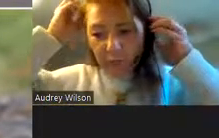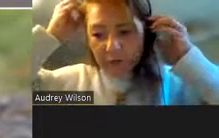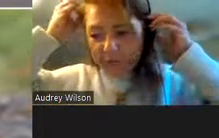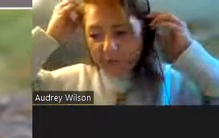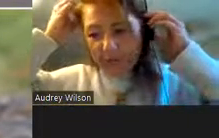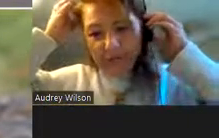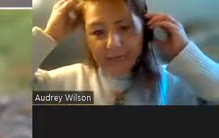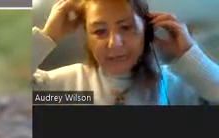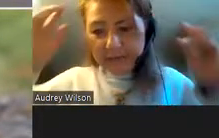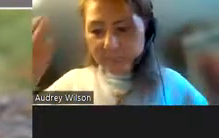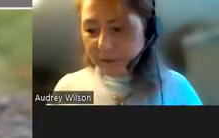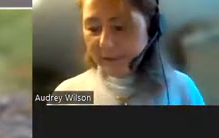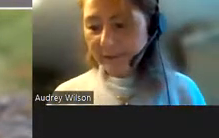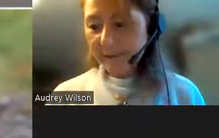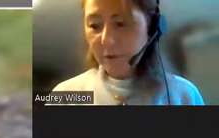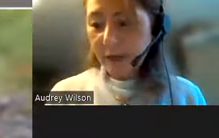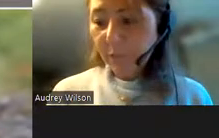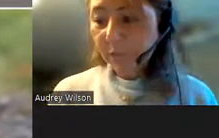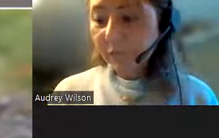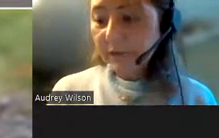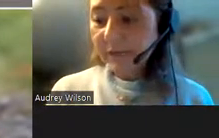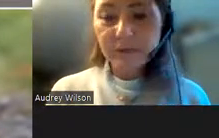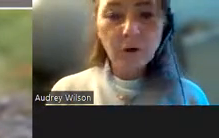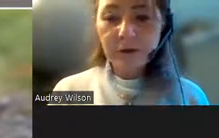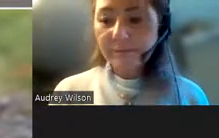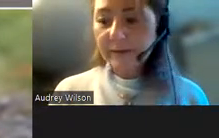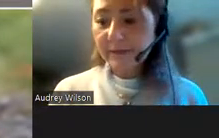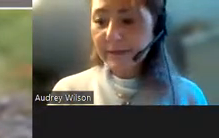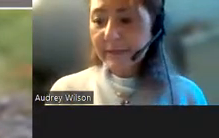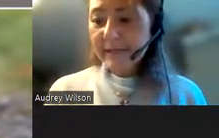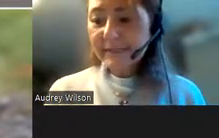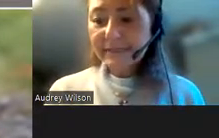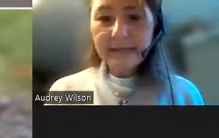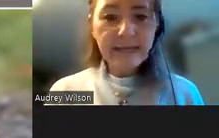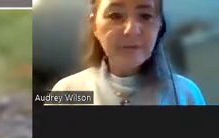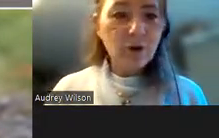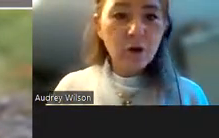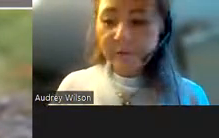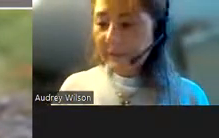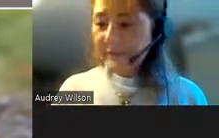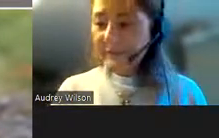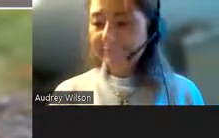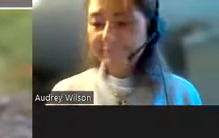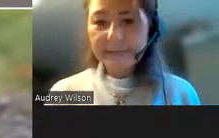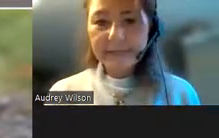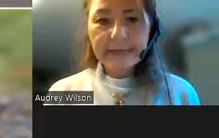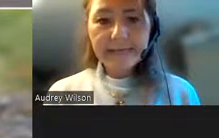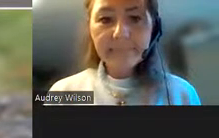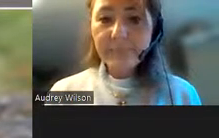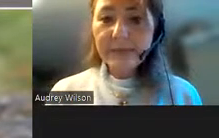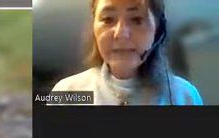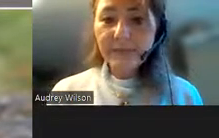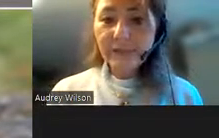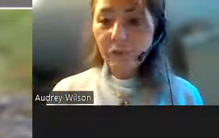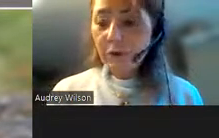which one of these images, I will read them out, is not a reptile? Is it A, the common lizard? Is it